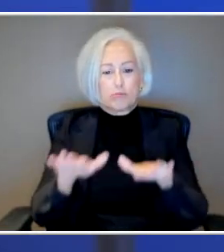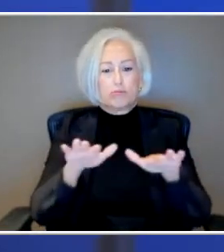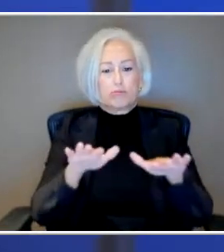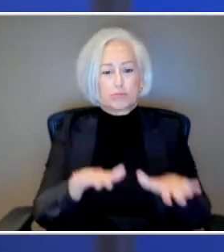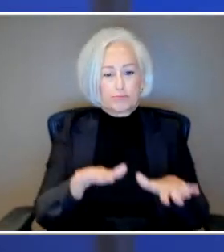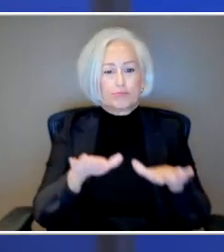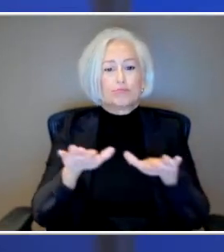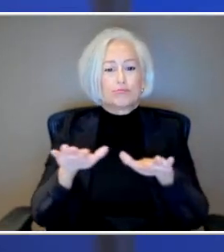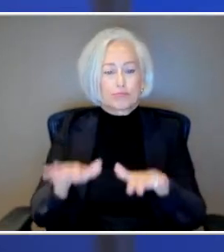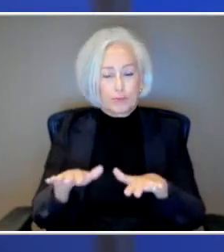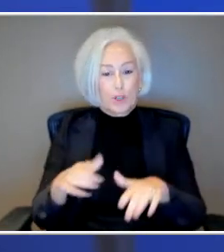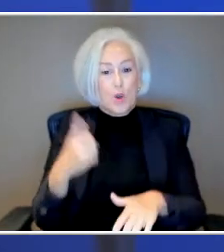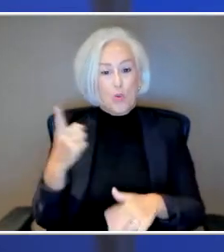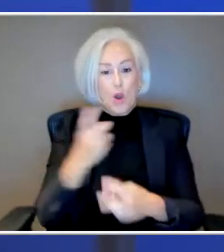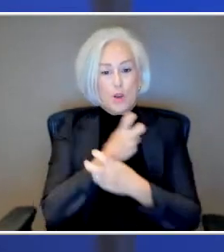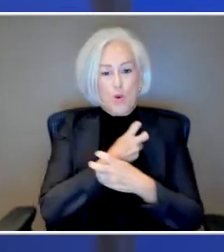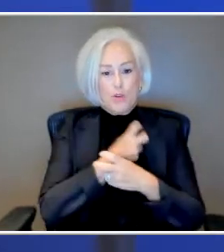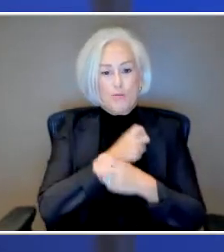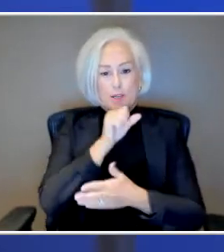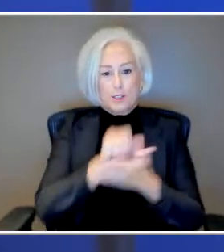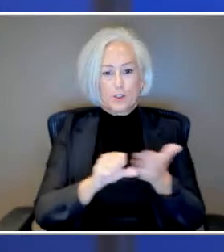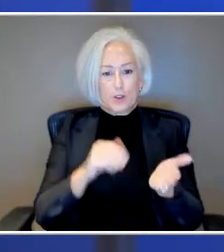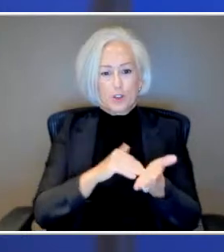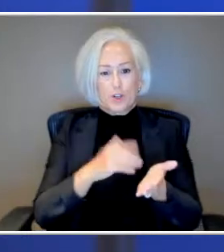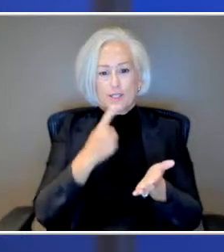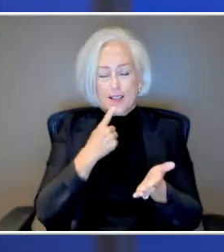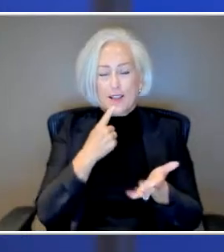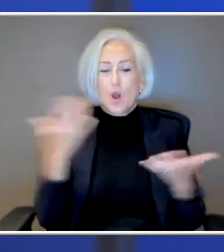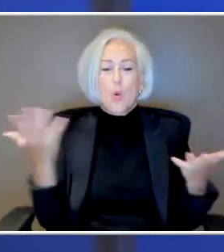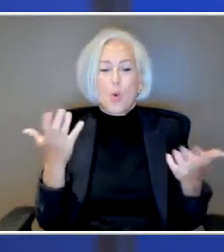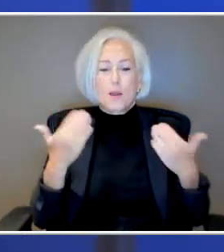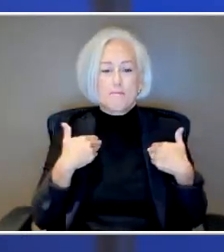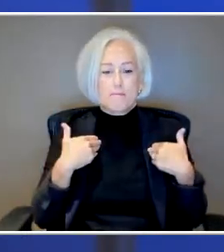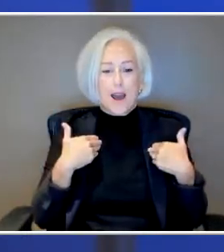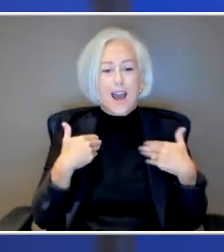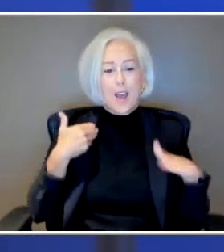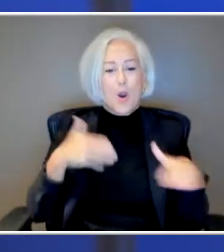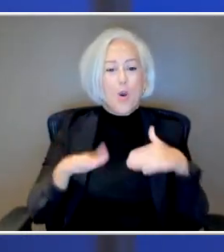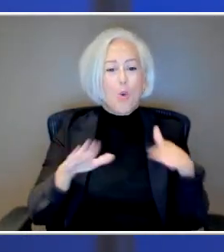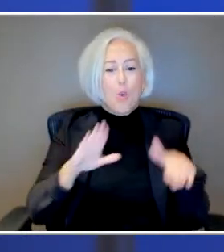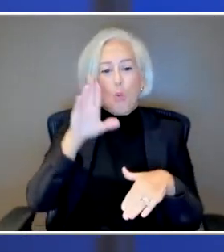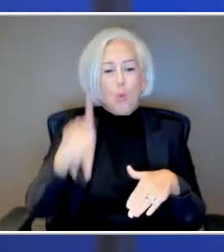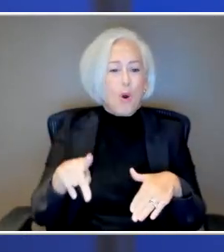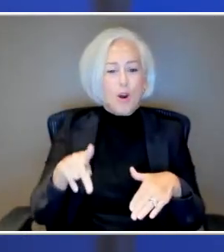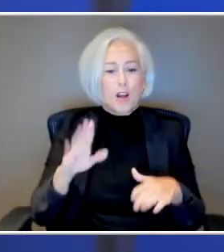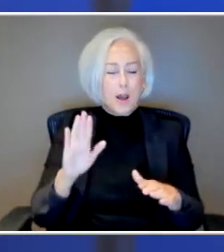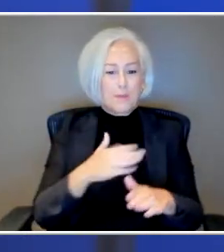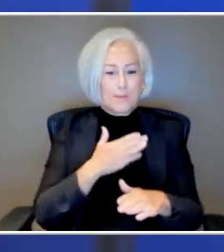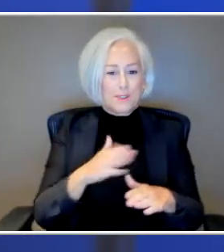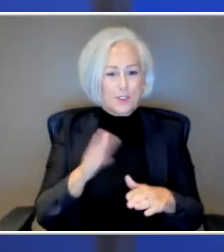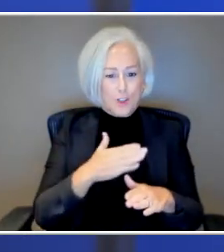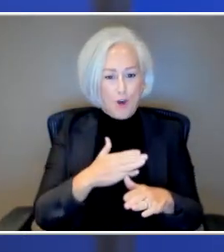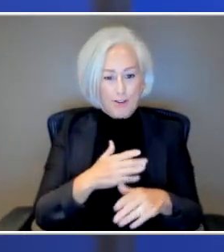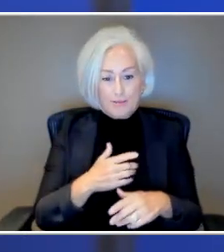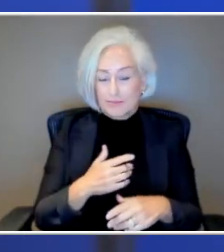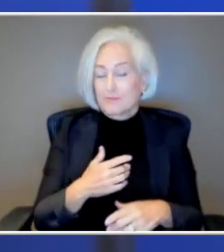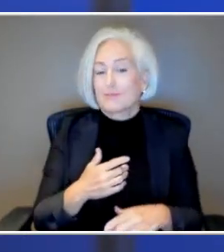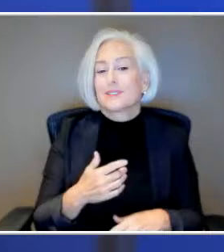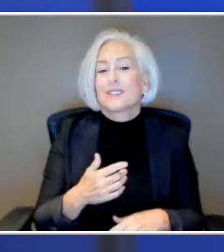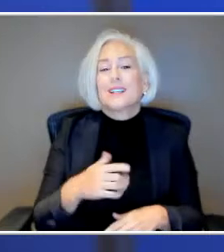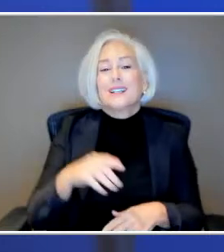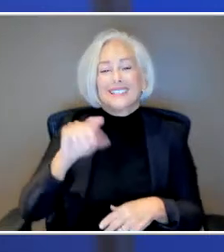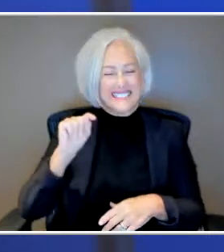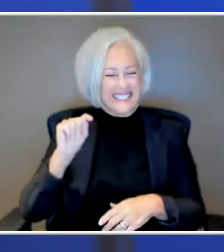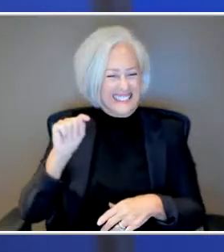surgeons has now asked me what my walk-up song is. So I also had to tell him. He goes, oh, I've got to know what your walk-up song is. And it is? It's actually a Taylor Swift song.